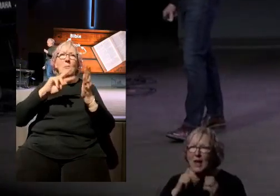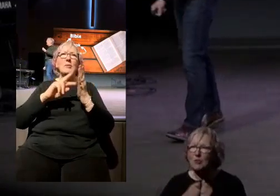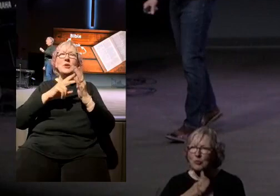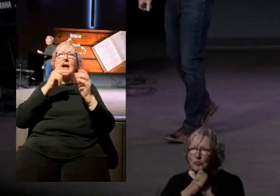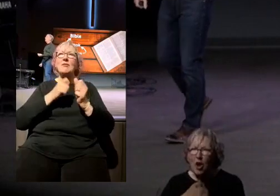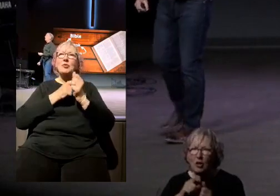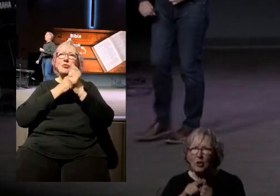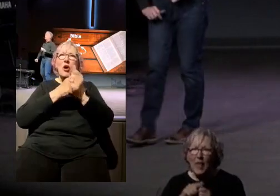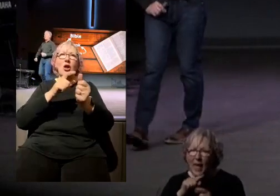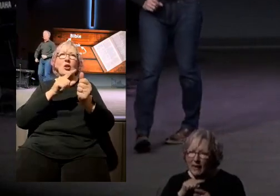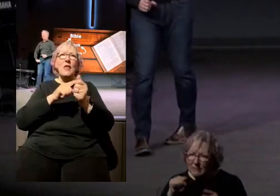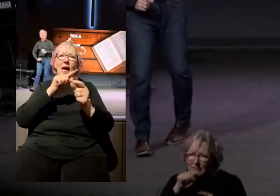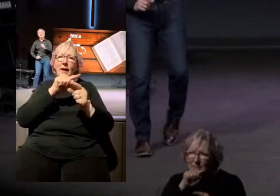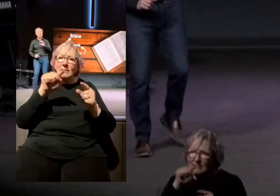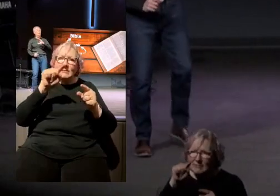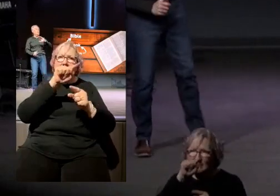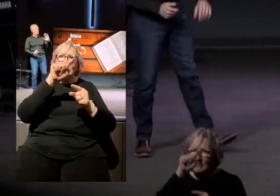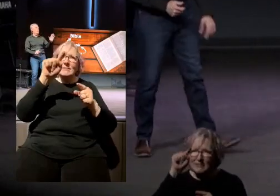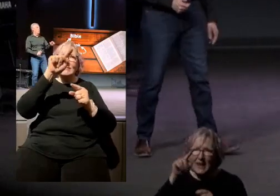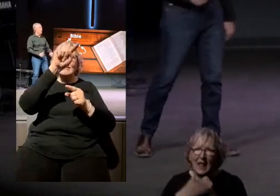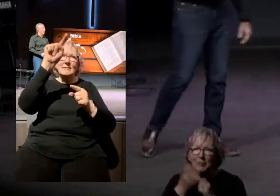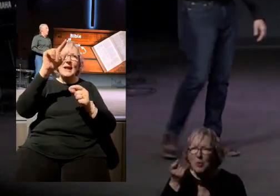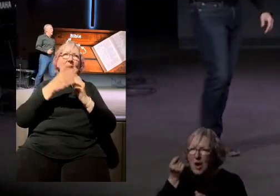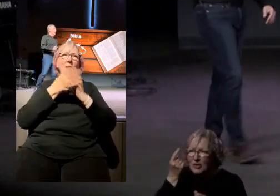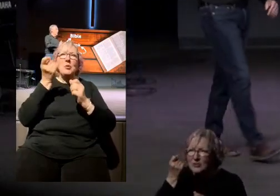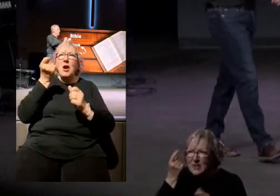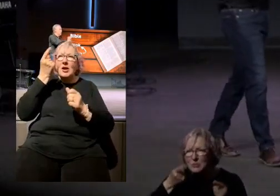to understand what's going on. I'm going to take you through something.